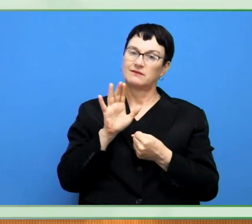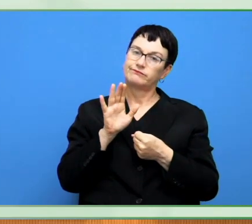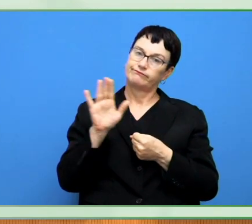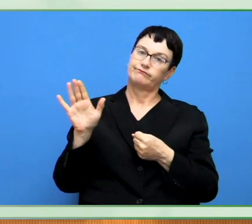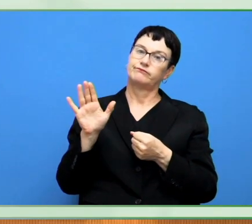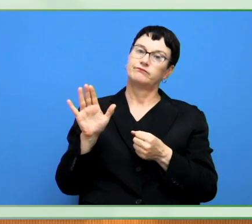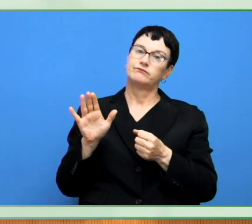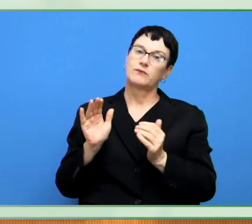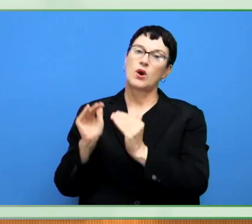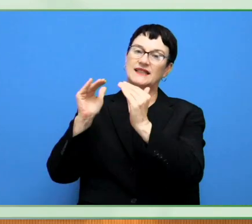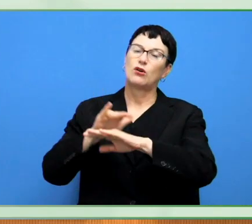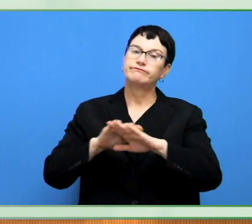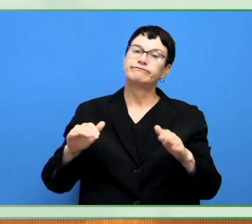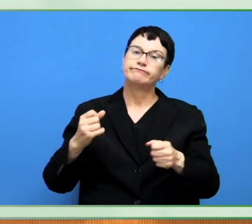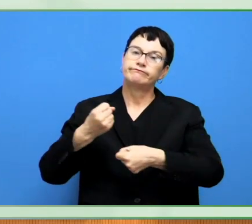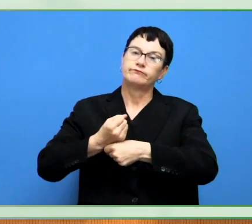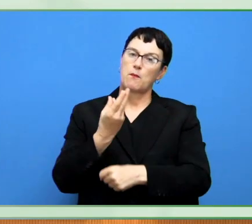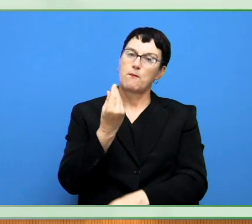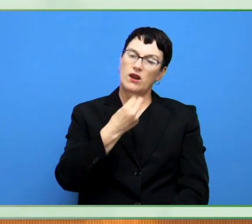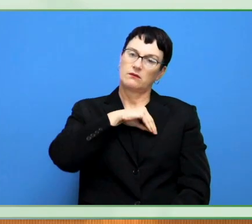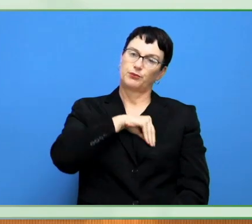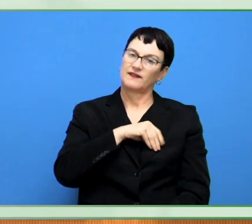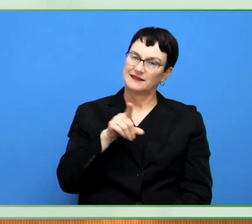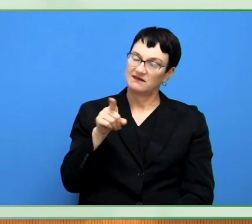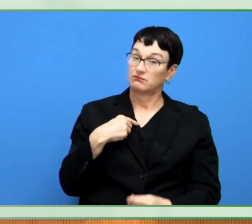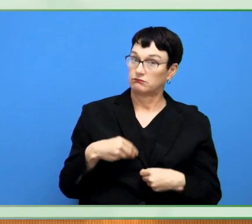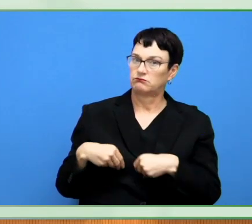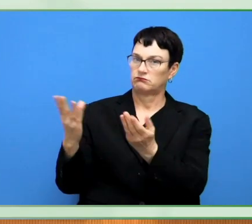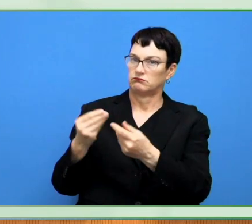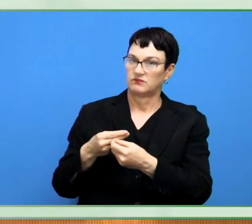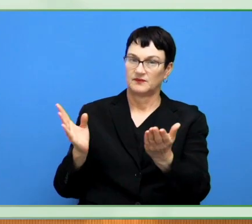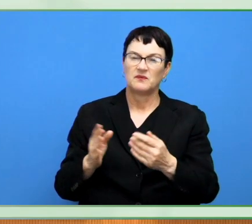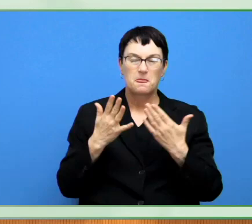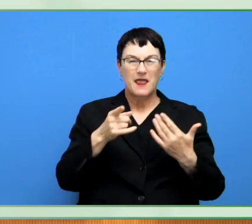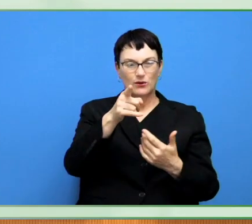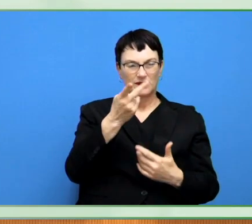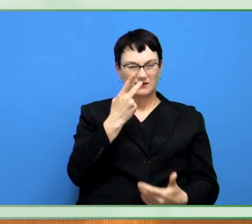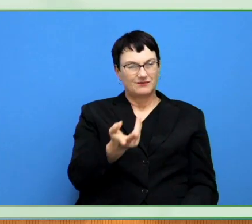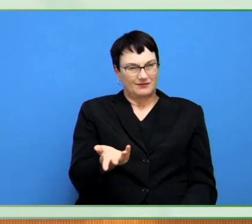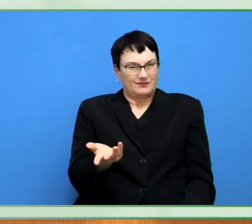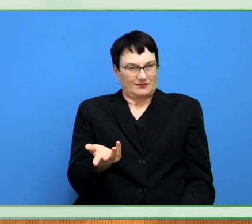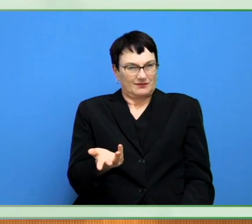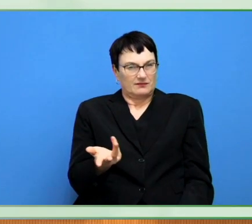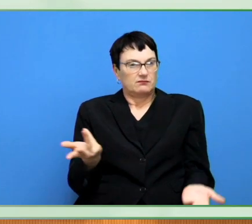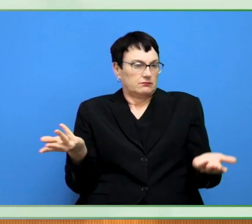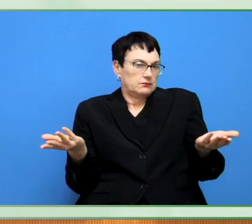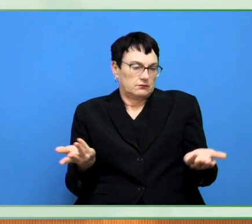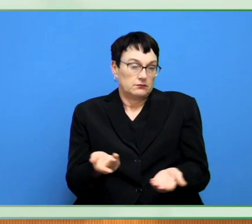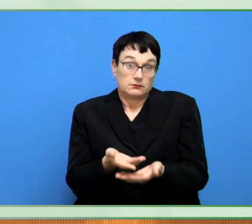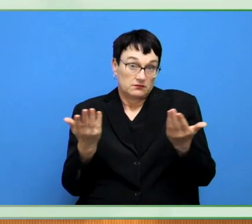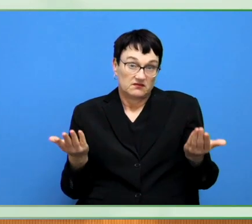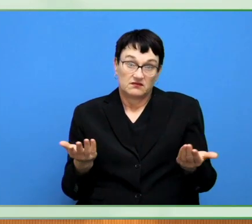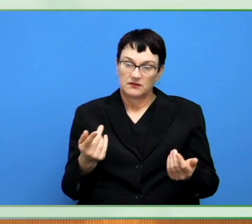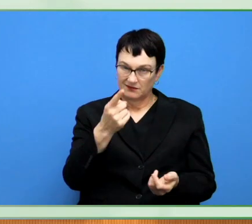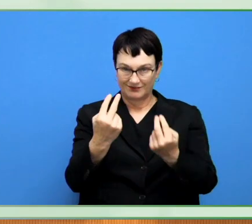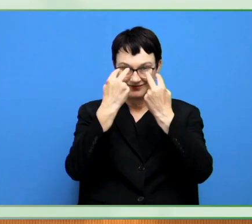While that model might seem quite simple at a glance, it's just collecting, preparing, and redistributing, it actually requires